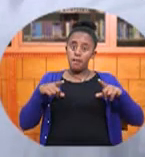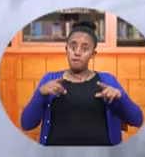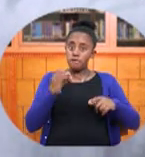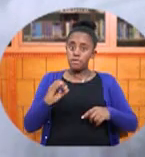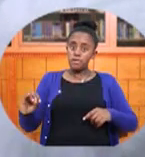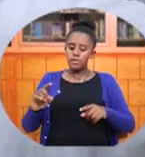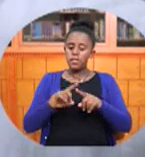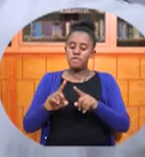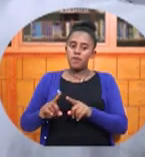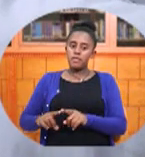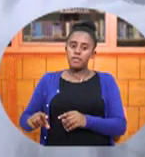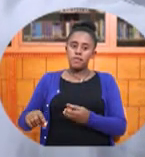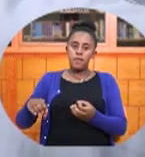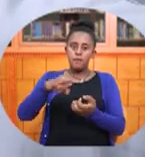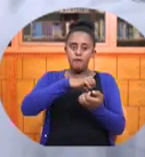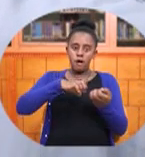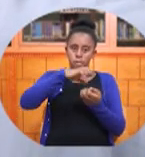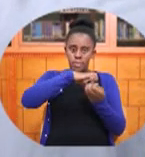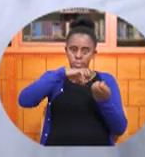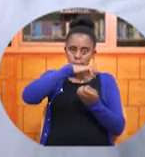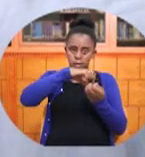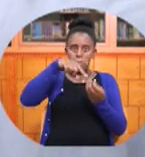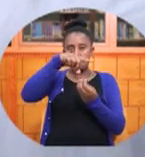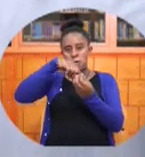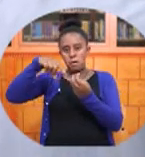live in different environments.